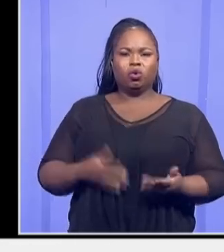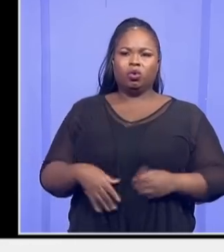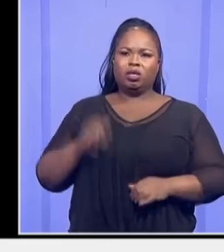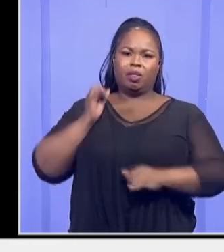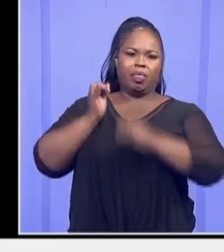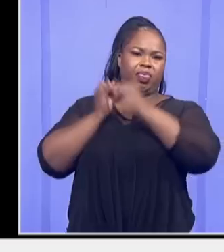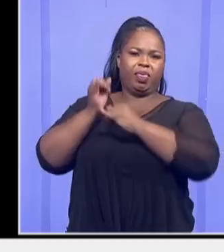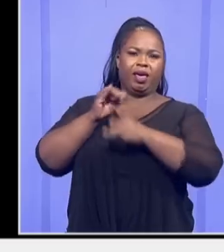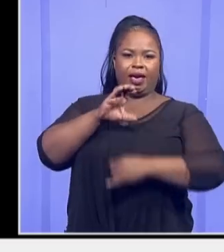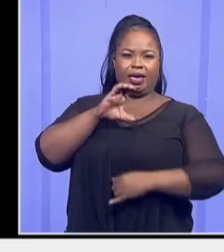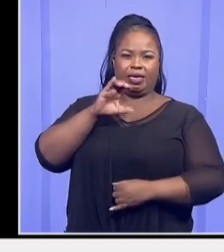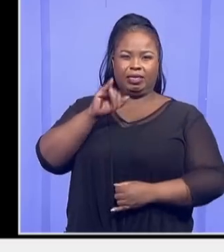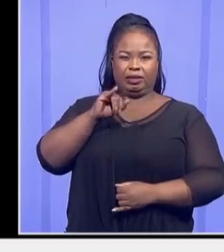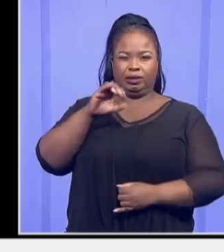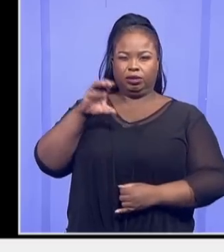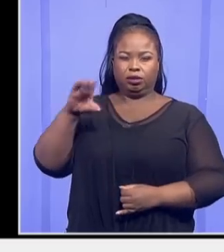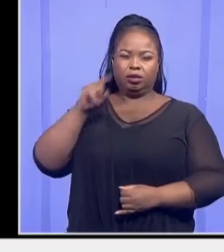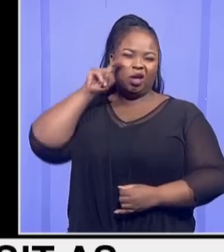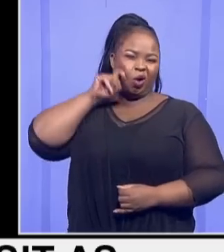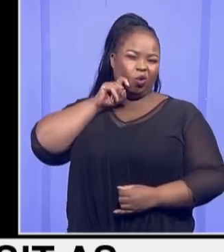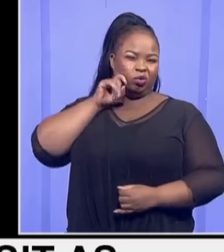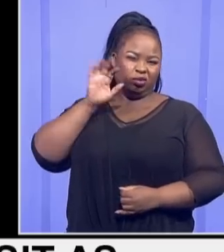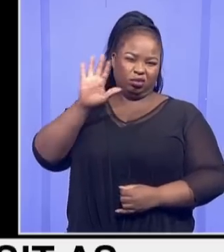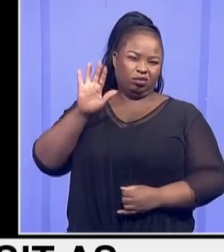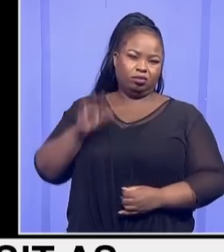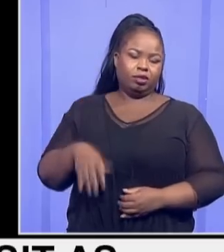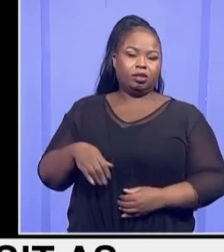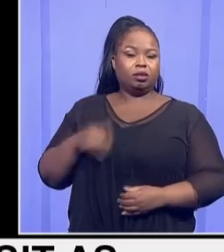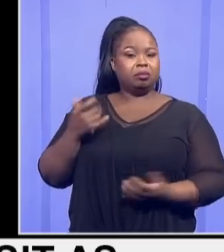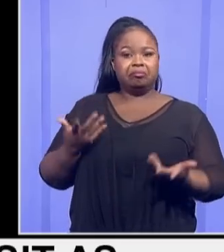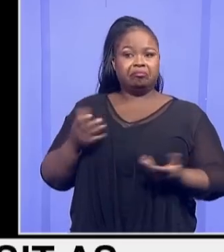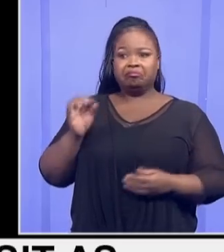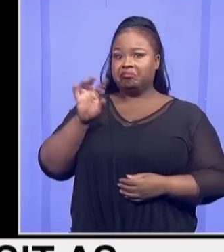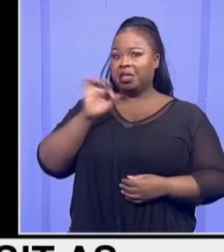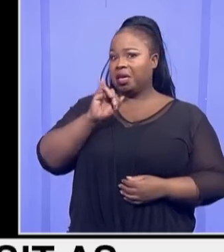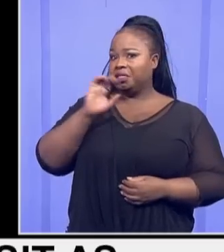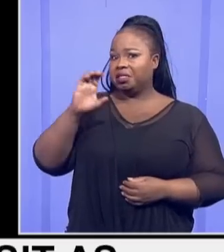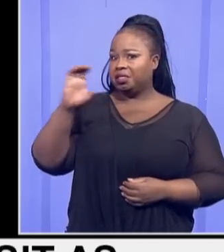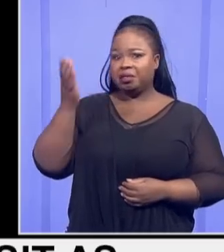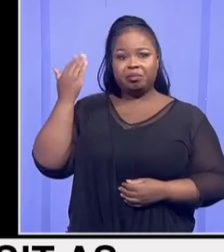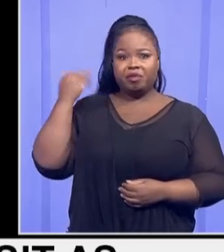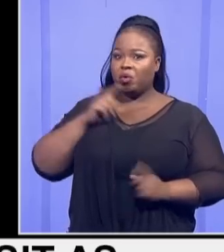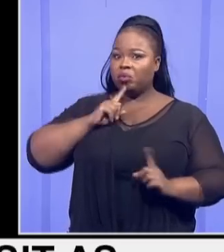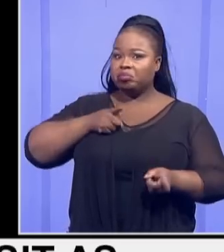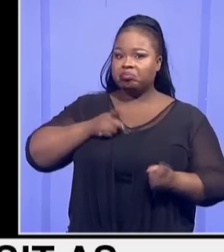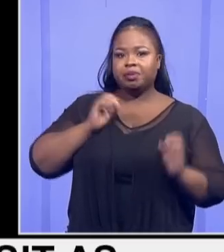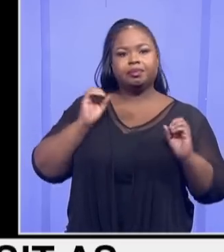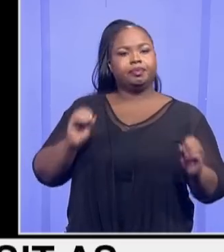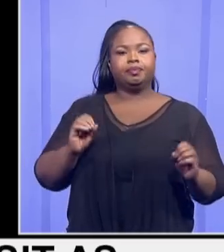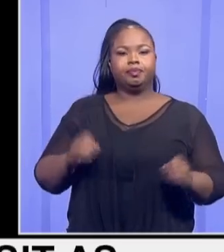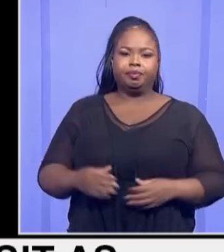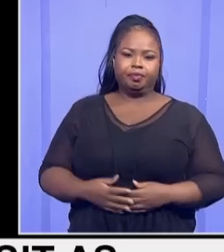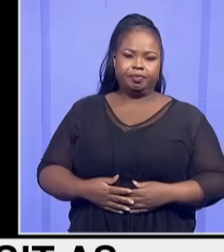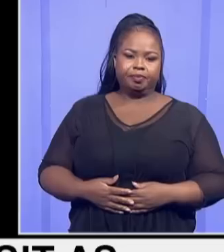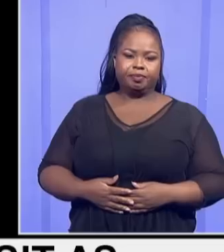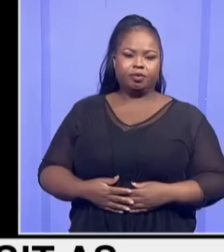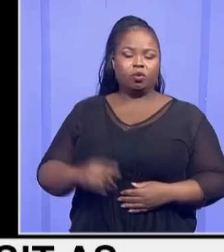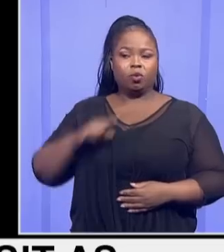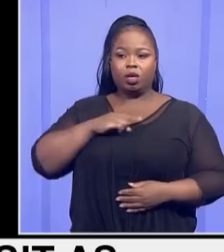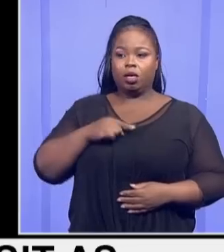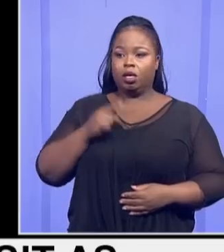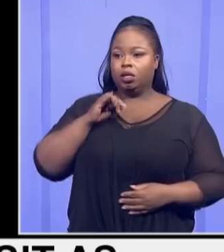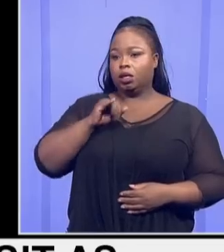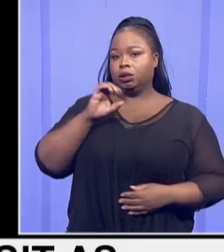ICC are old questions, and are questions the ICC has never been able to respond to. That the ICC